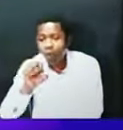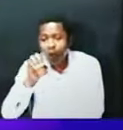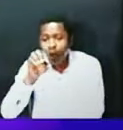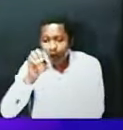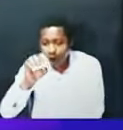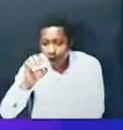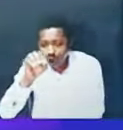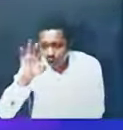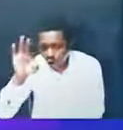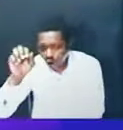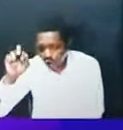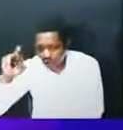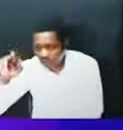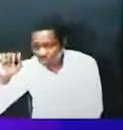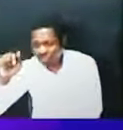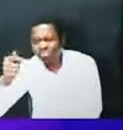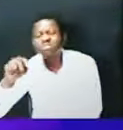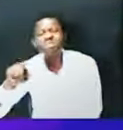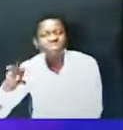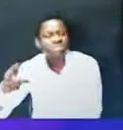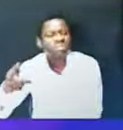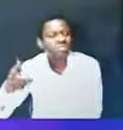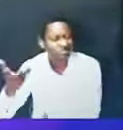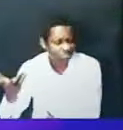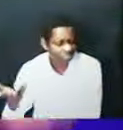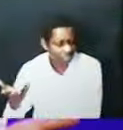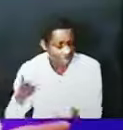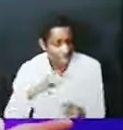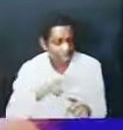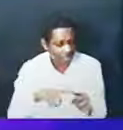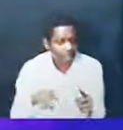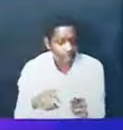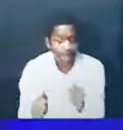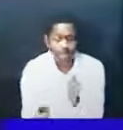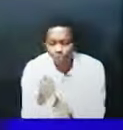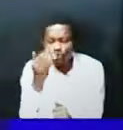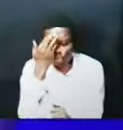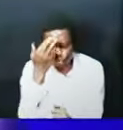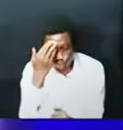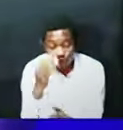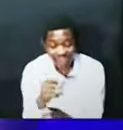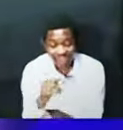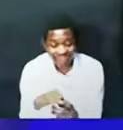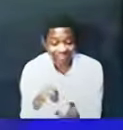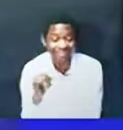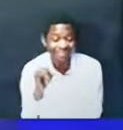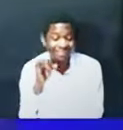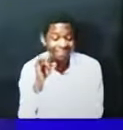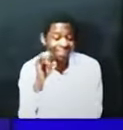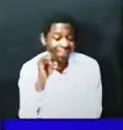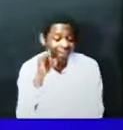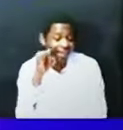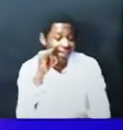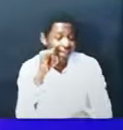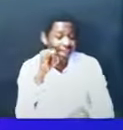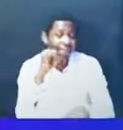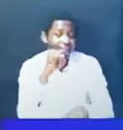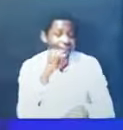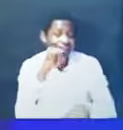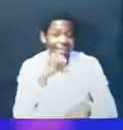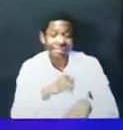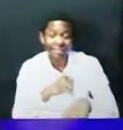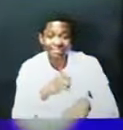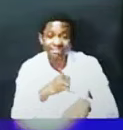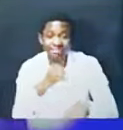of Isaac from Sarah and Ishmael by Hagar. Imududona Isaac de yenim no ana Ishmael so